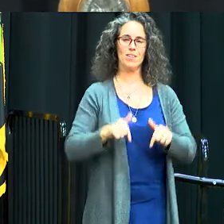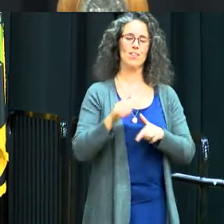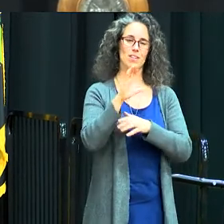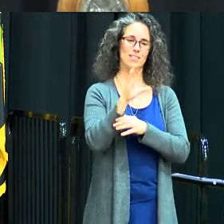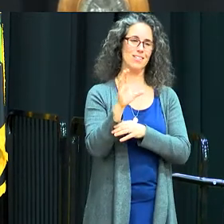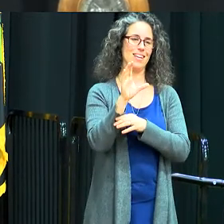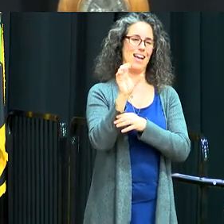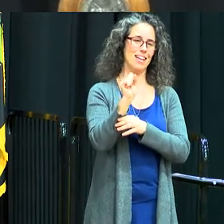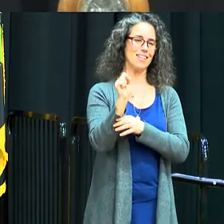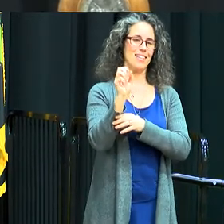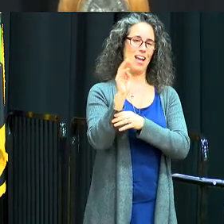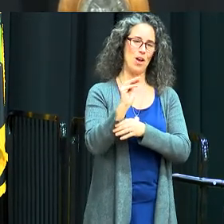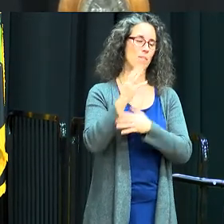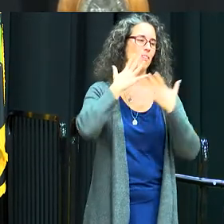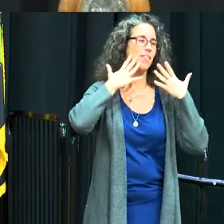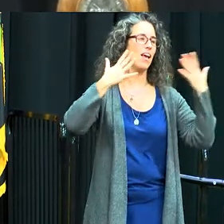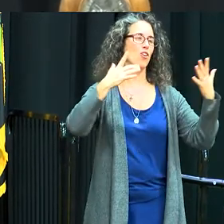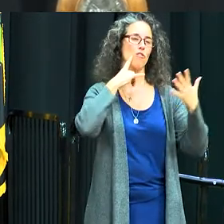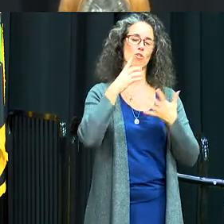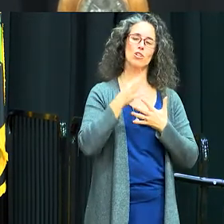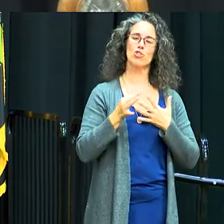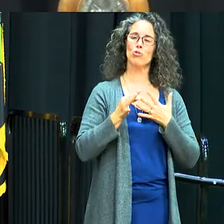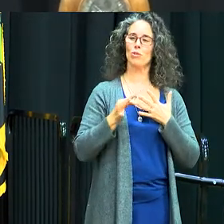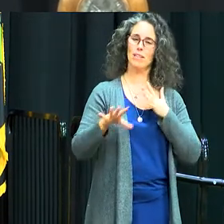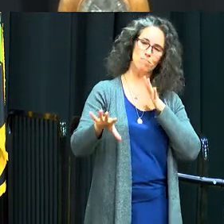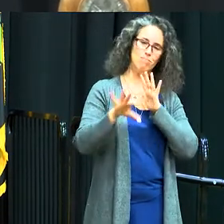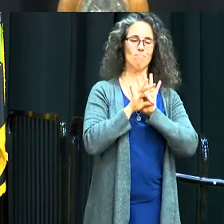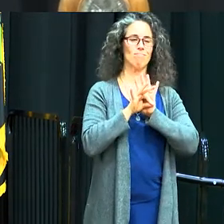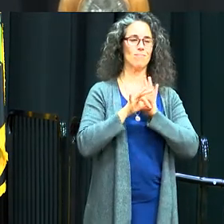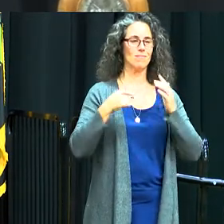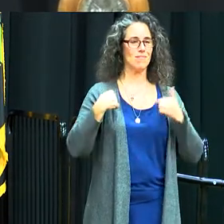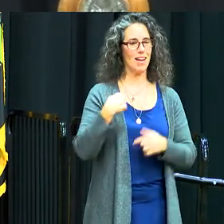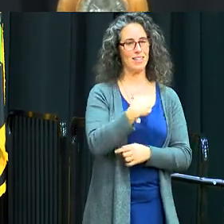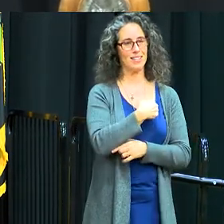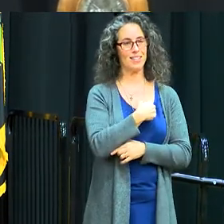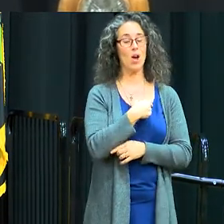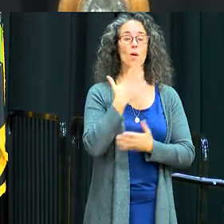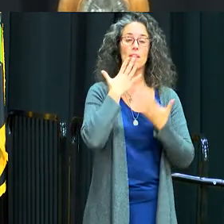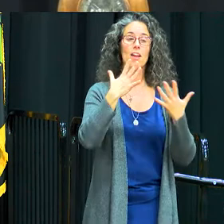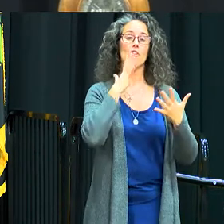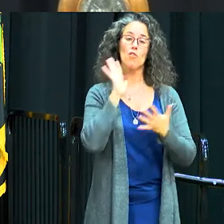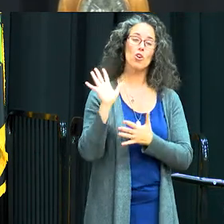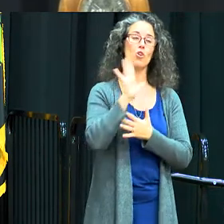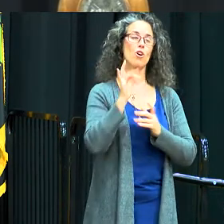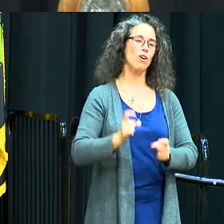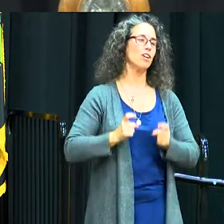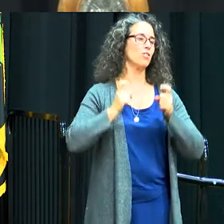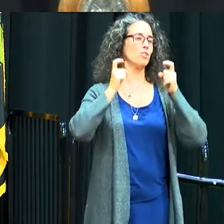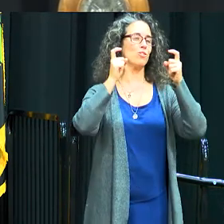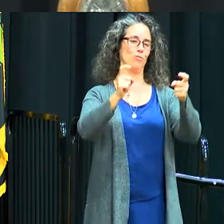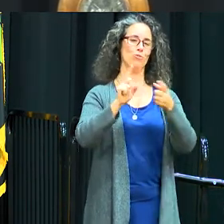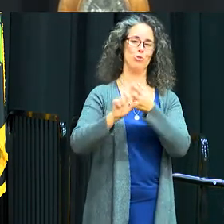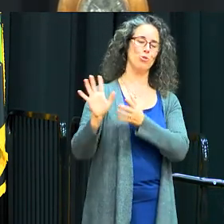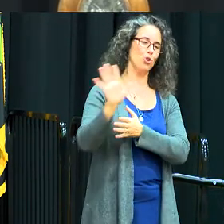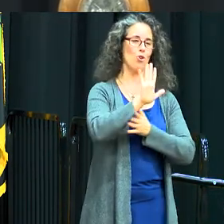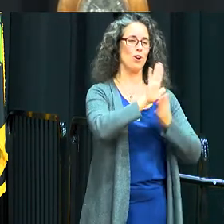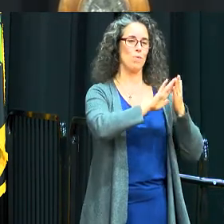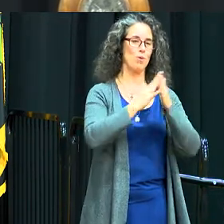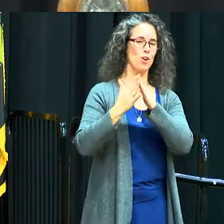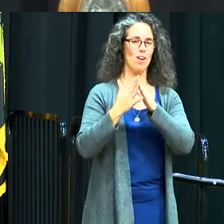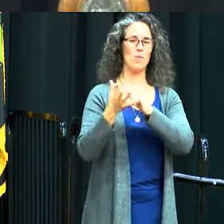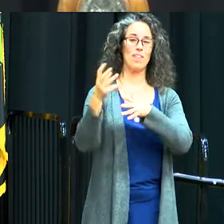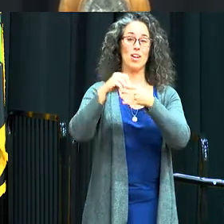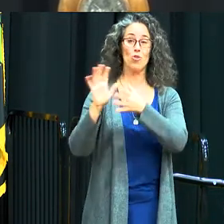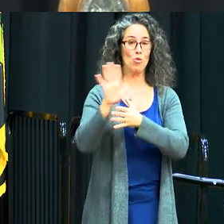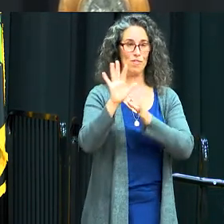thank you for choosing us. We thank you for the contributions you are about to make in our community, within your families, and in